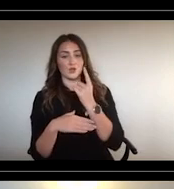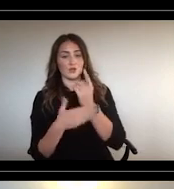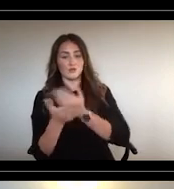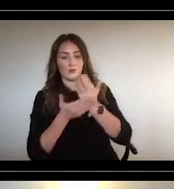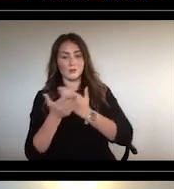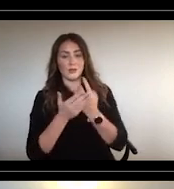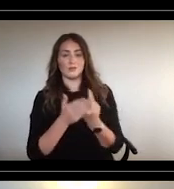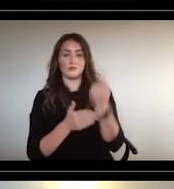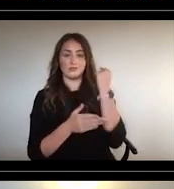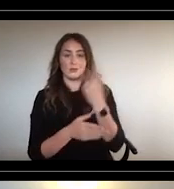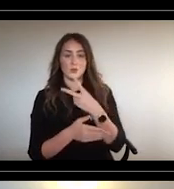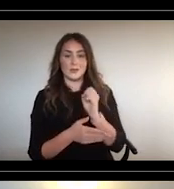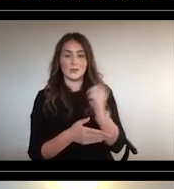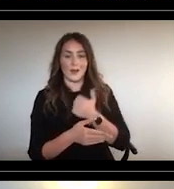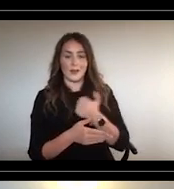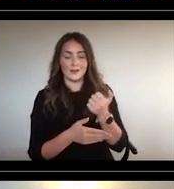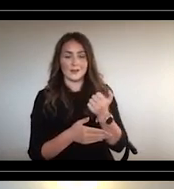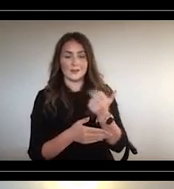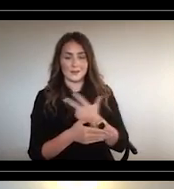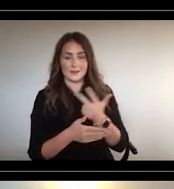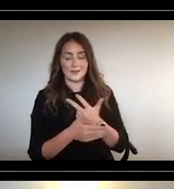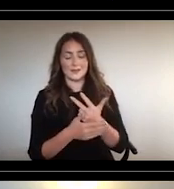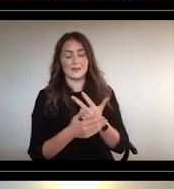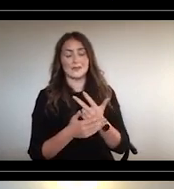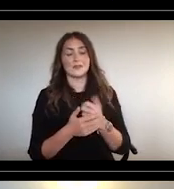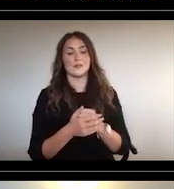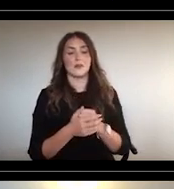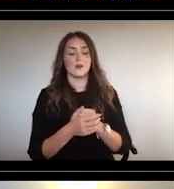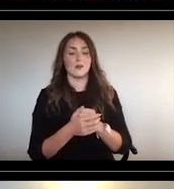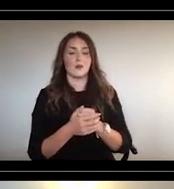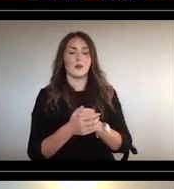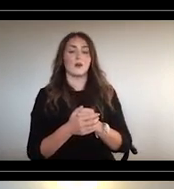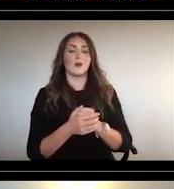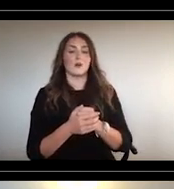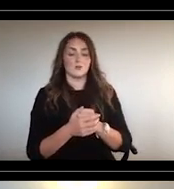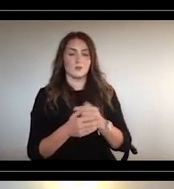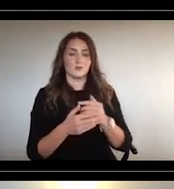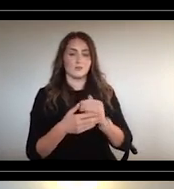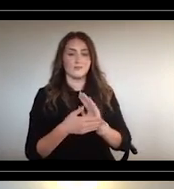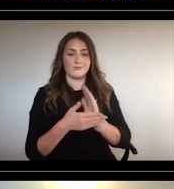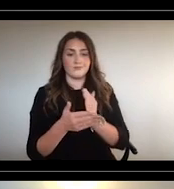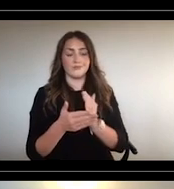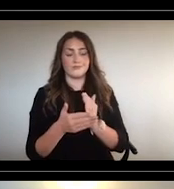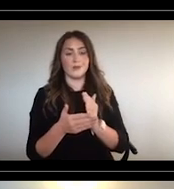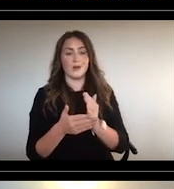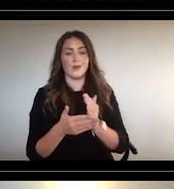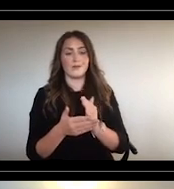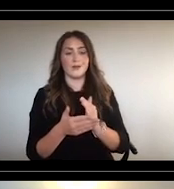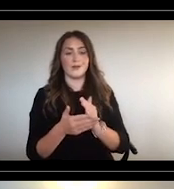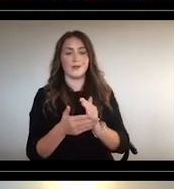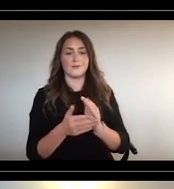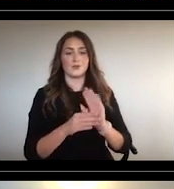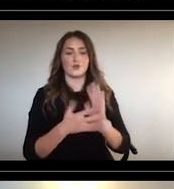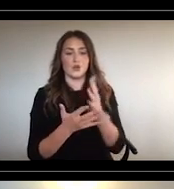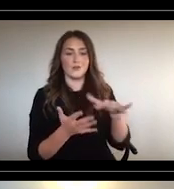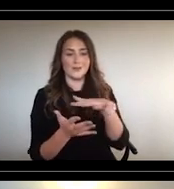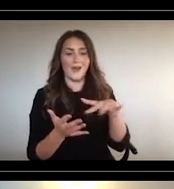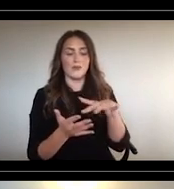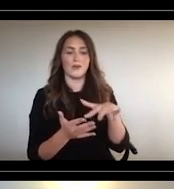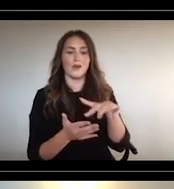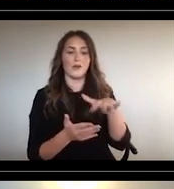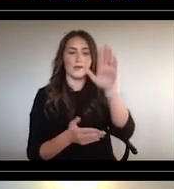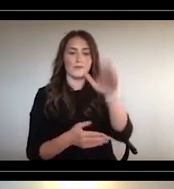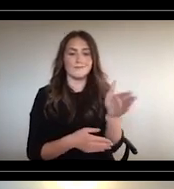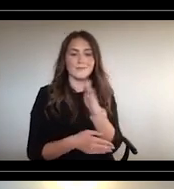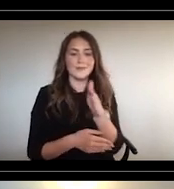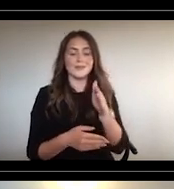the statutory consultation, we did set out a rest and service area down in the East Tilbury area. We